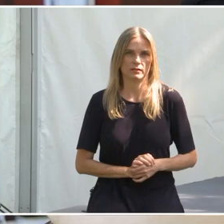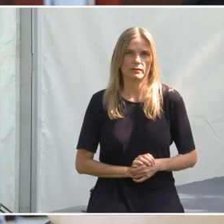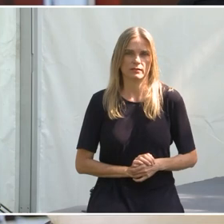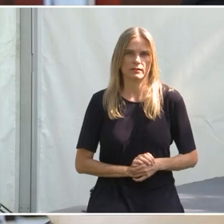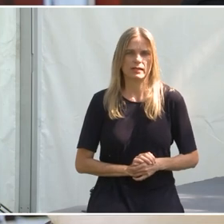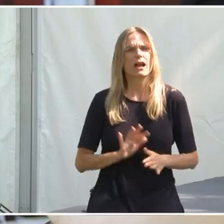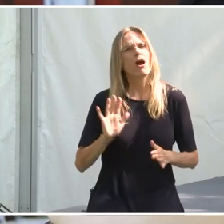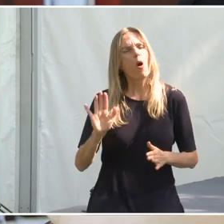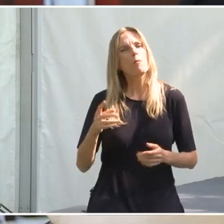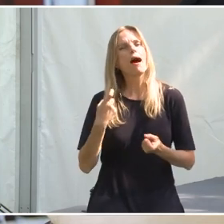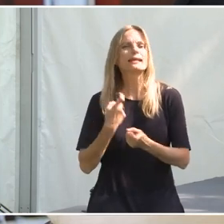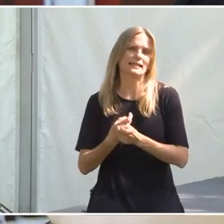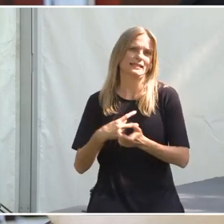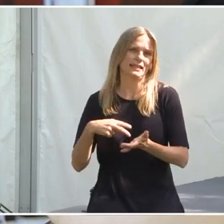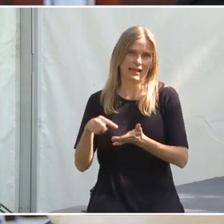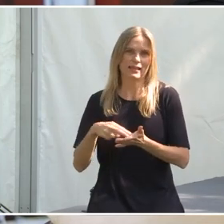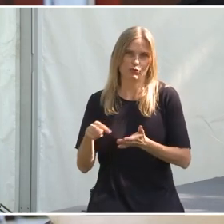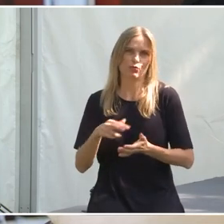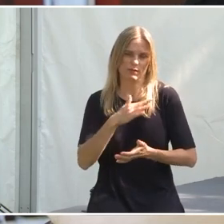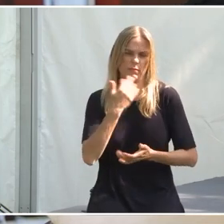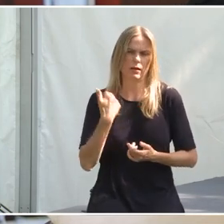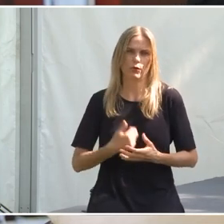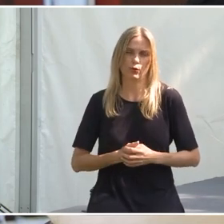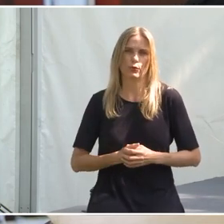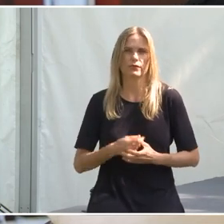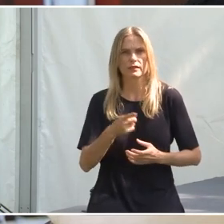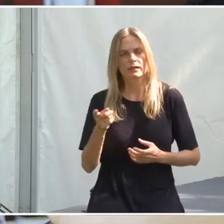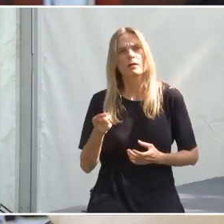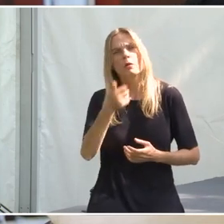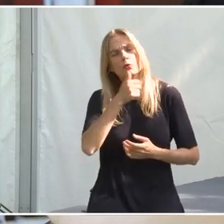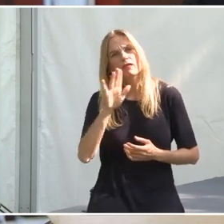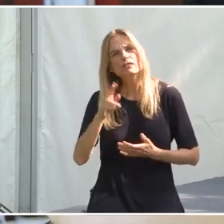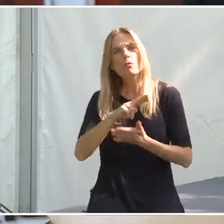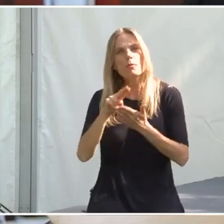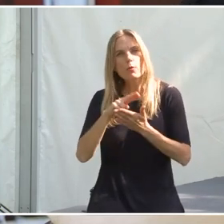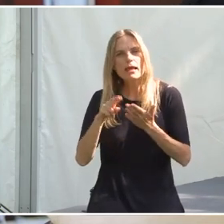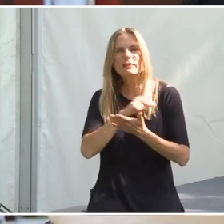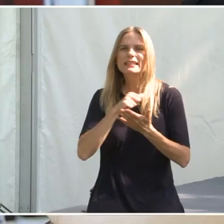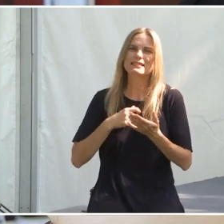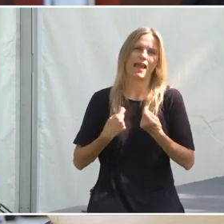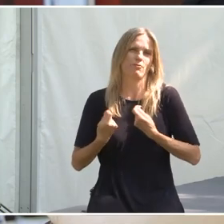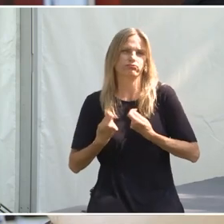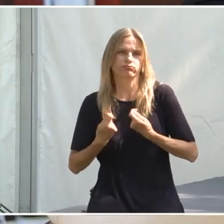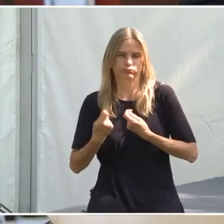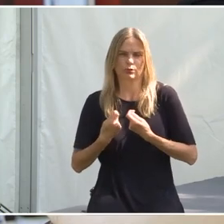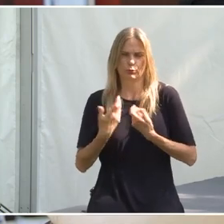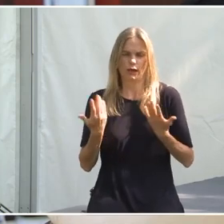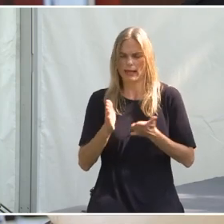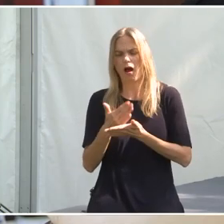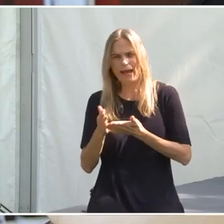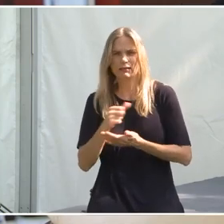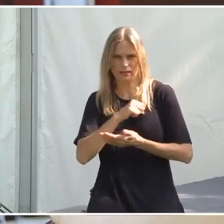risky behavior. They try to regulate their problems somehow by themselves or what's recommended somewhere